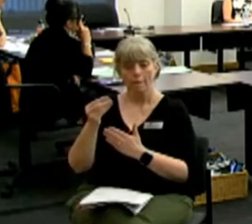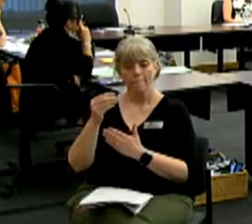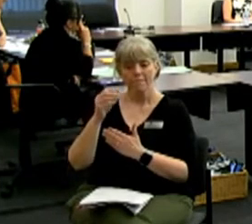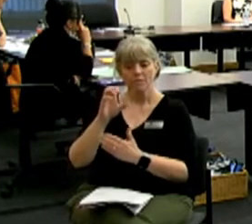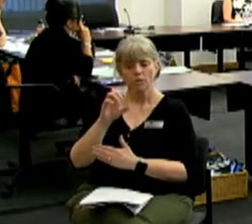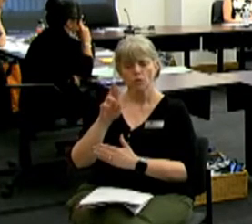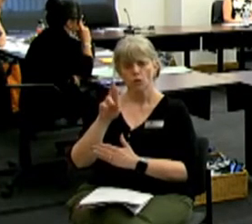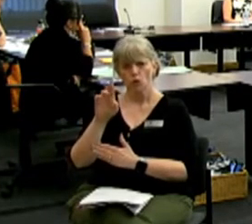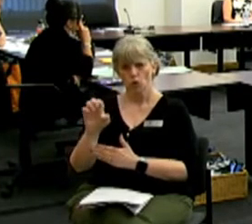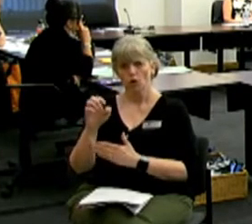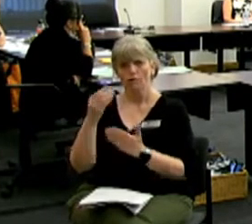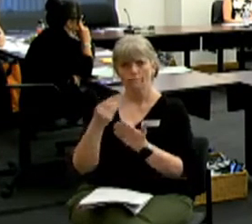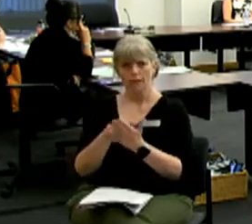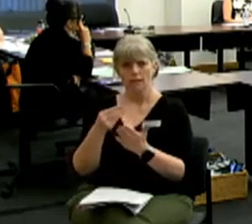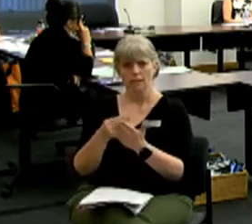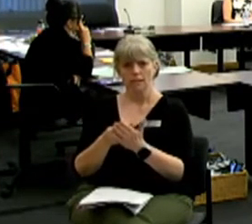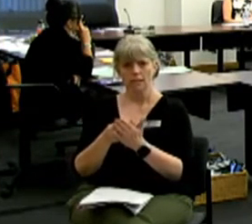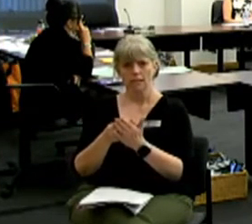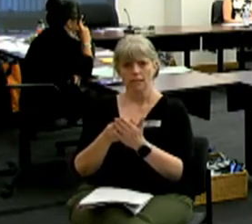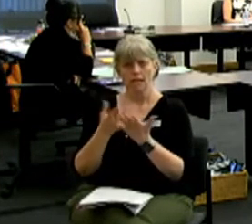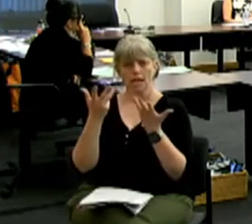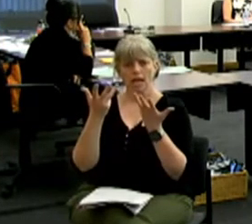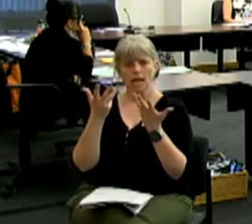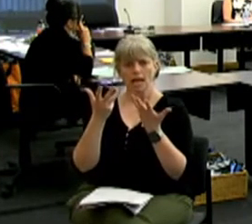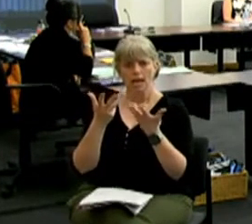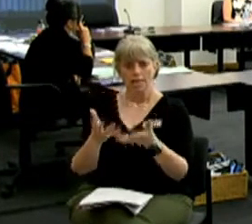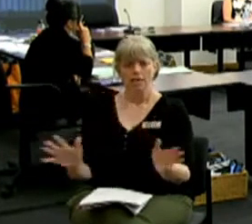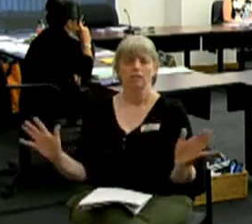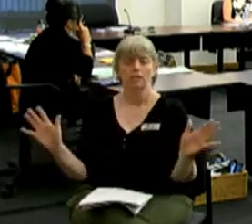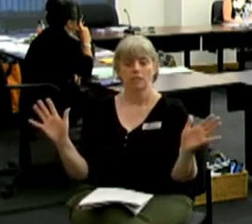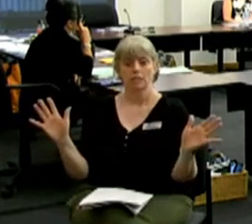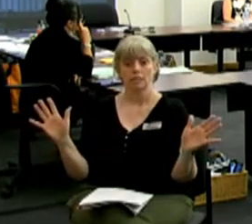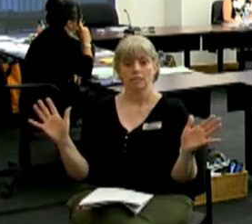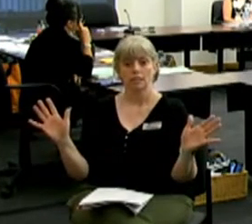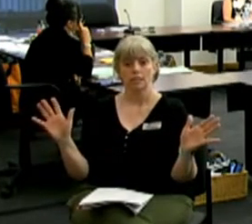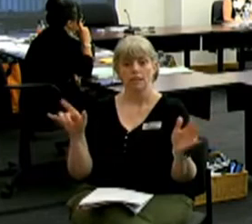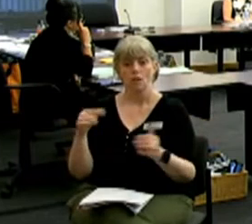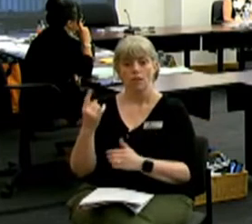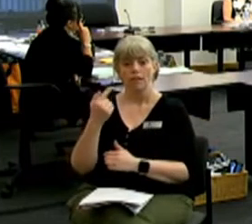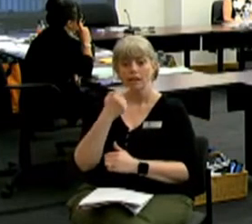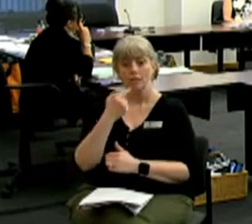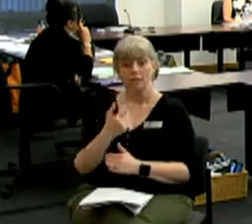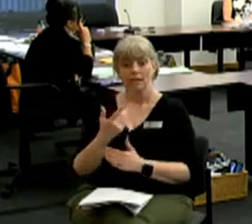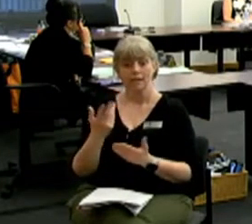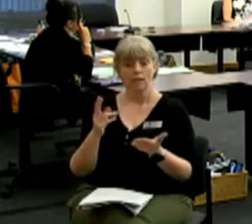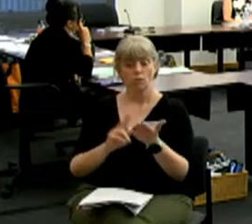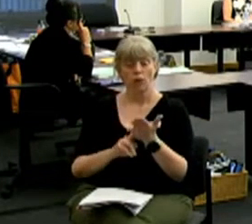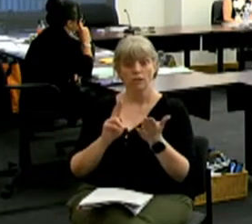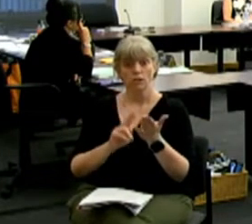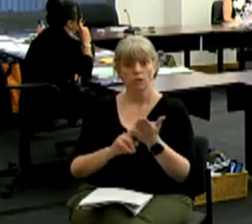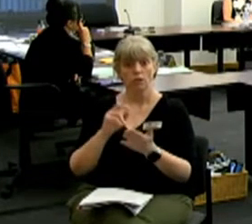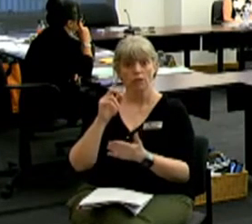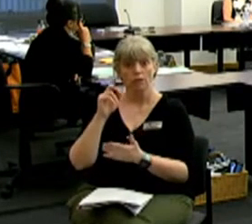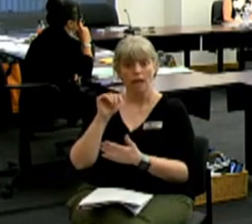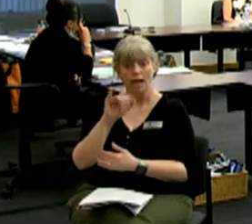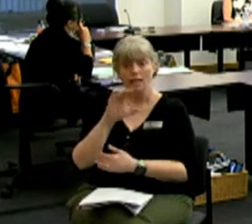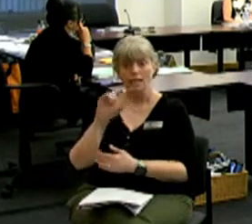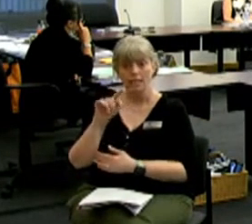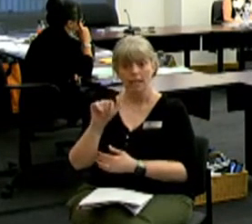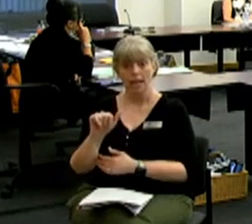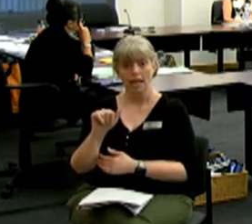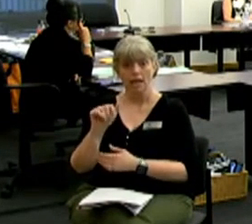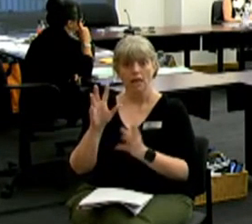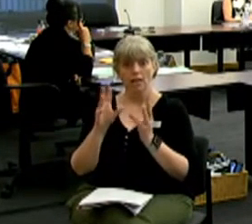fund. And that concludes that. Just remember, the only thing I'm going to say is get registered. The